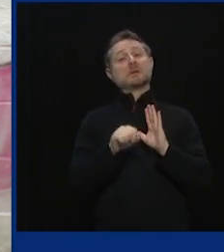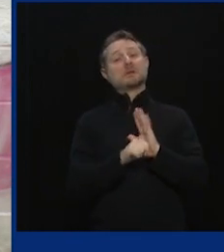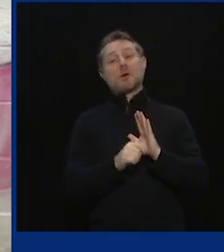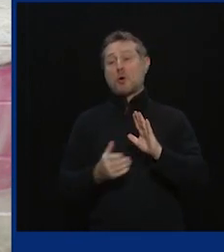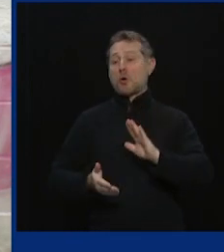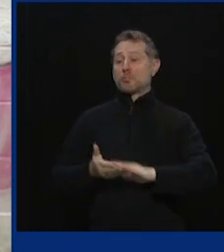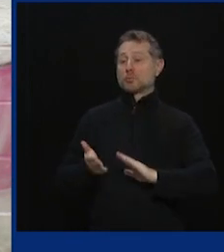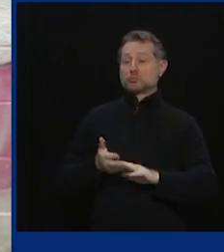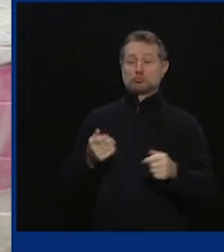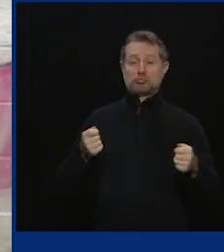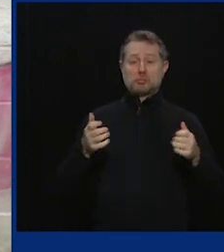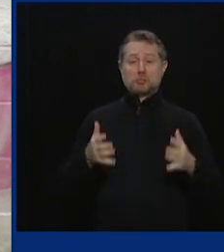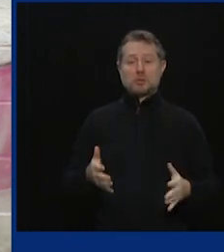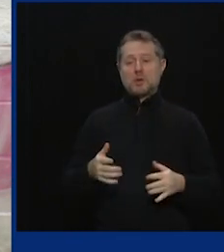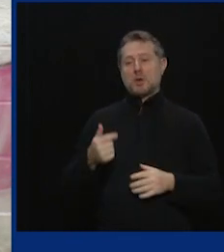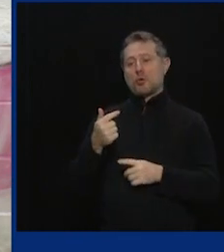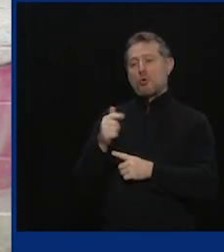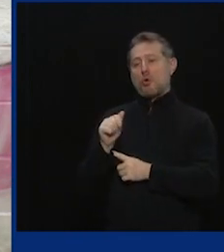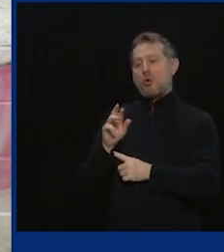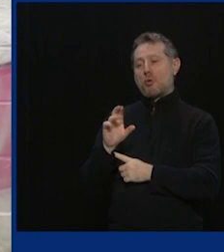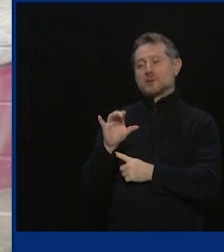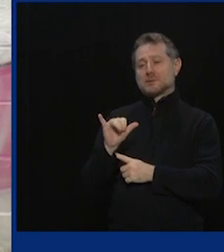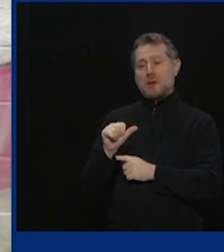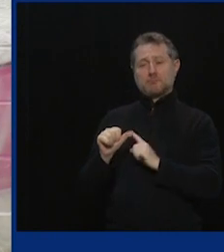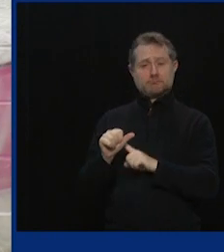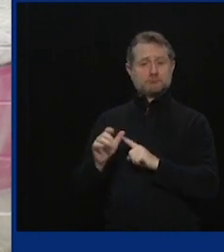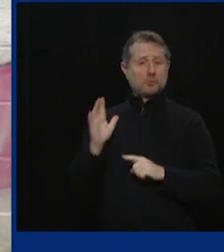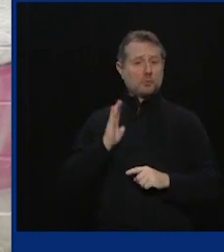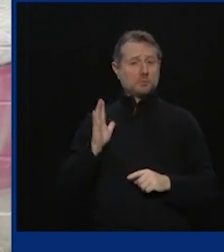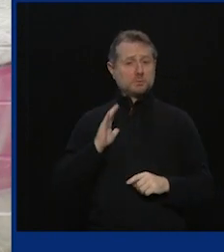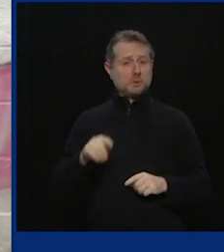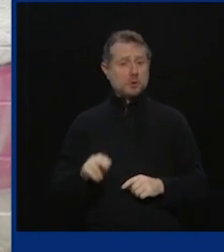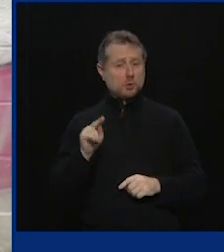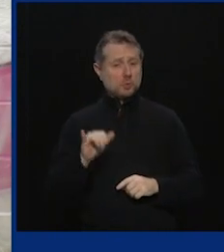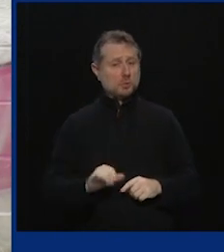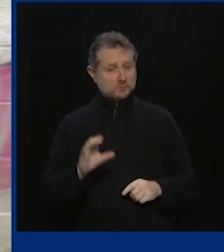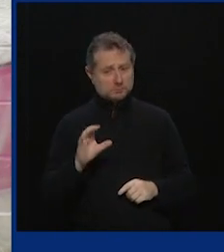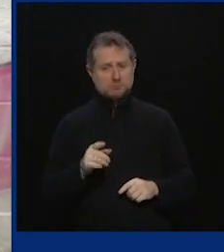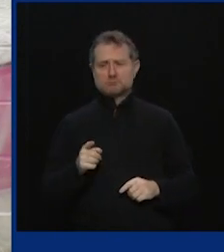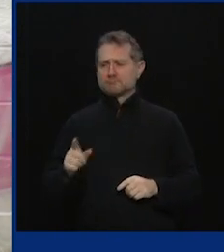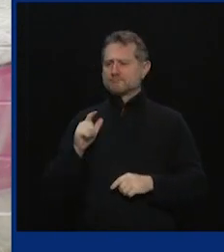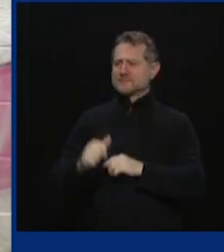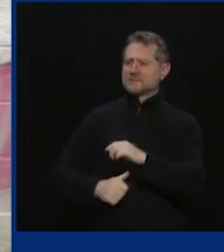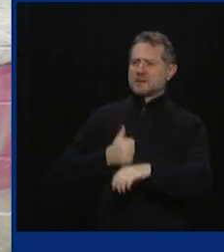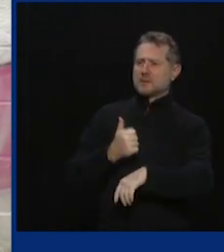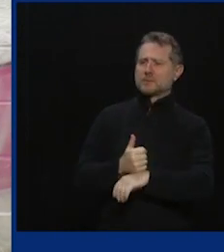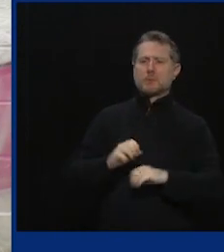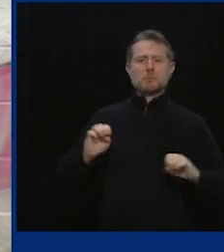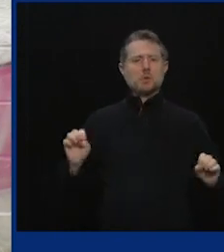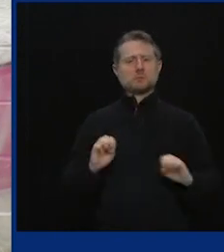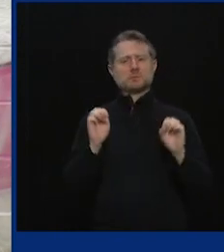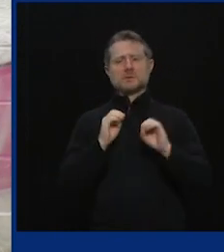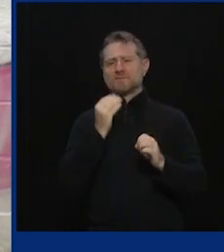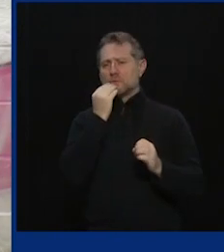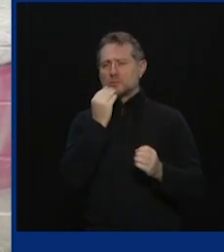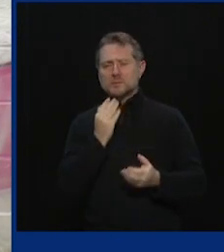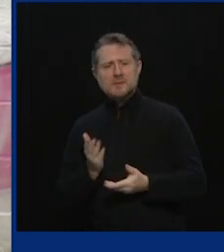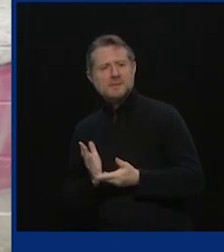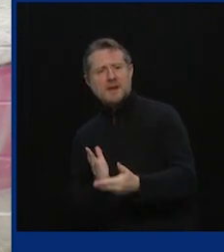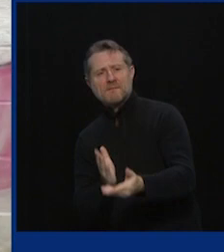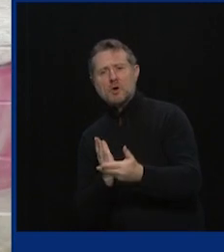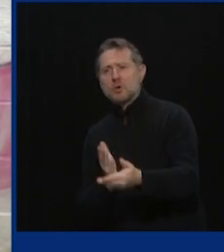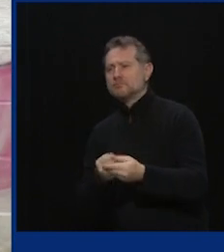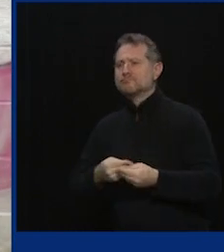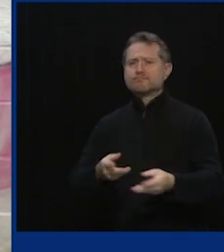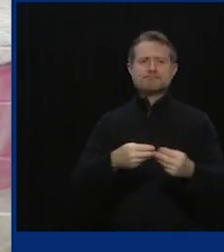Catherine Garcia set up a nimble and expensive emergency food delivery infrastructure. This site